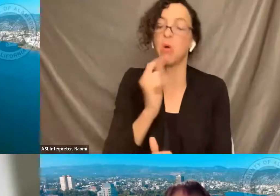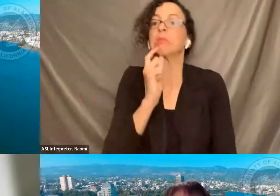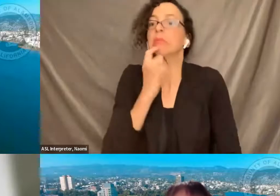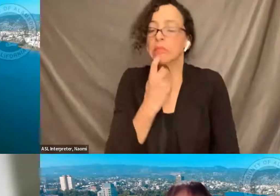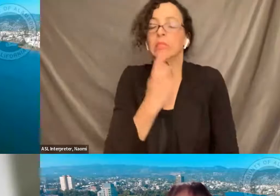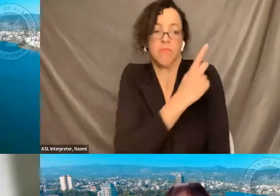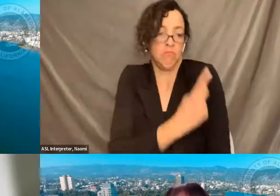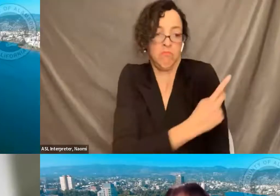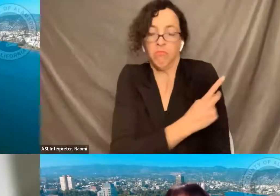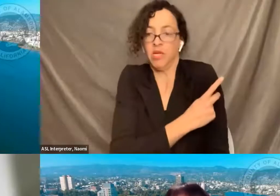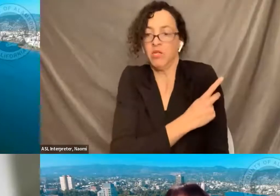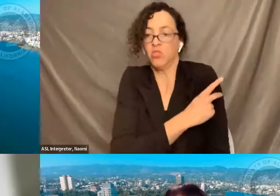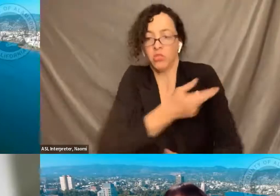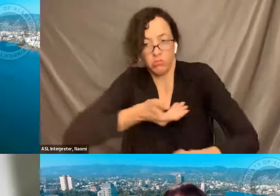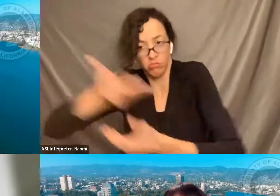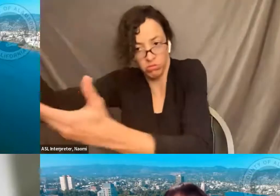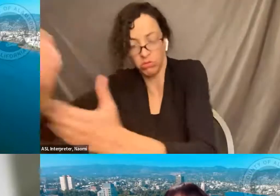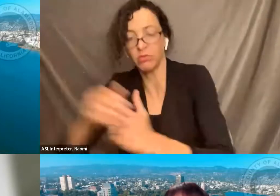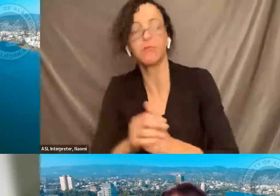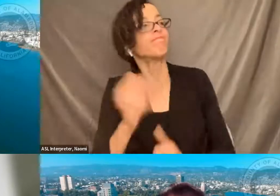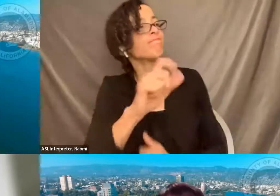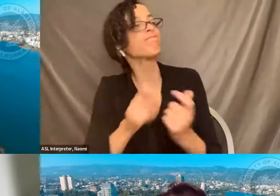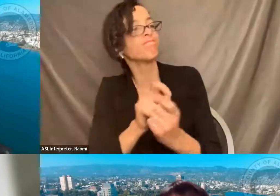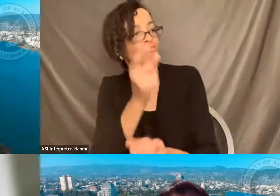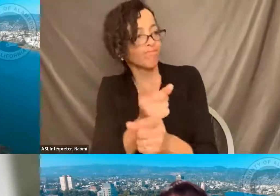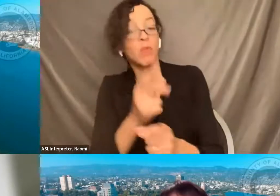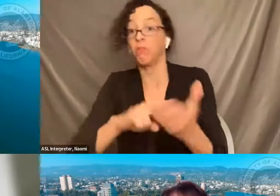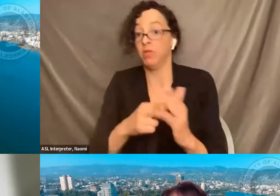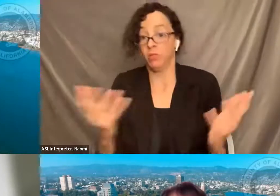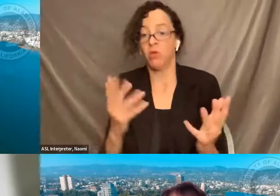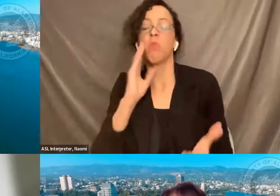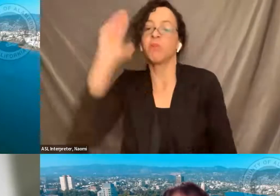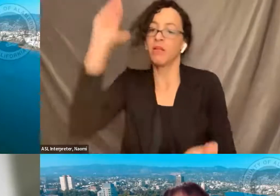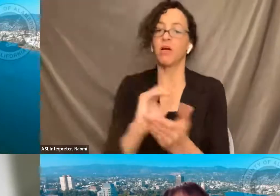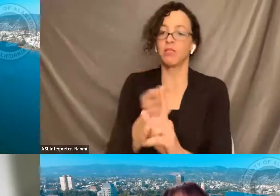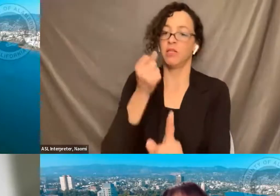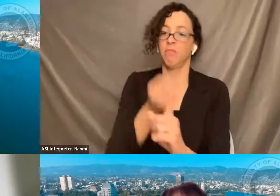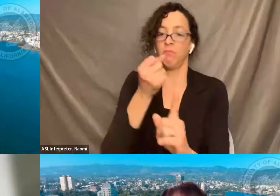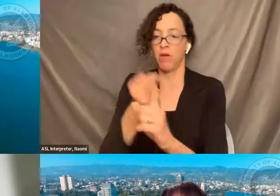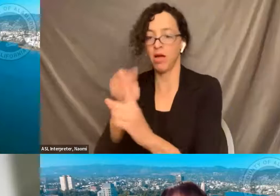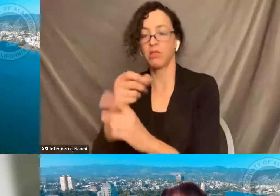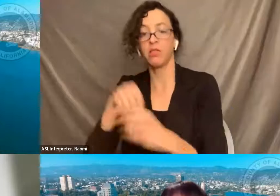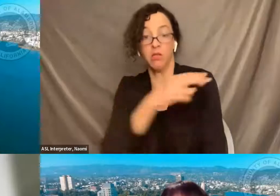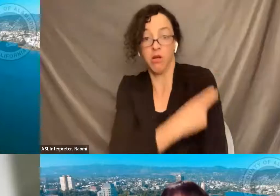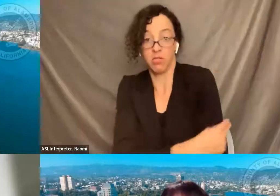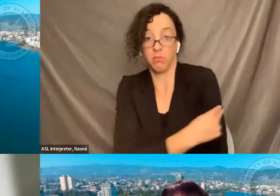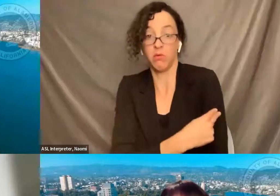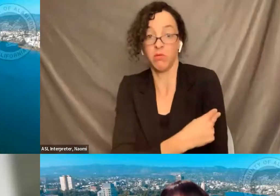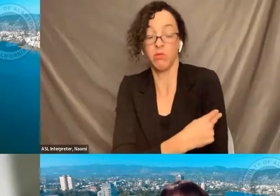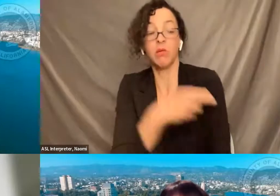right, because what that means is there'll be less impaction at the hospital, and they will be able